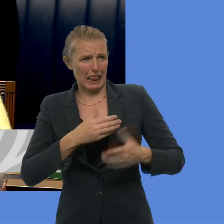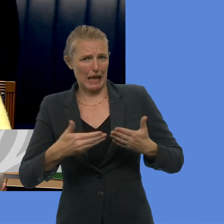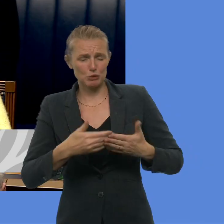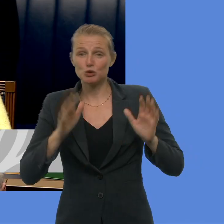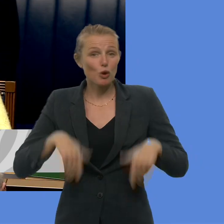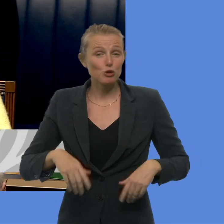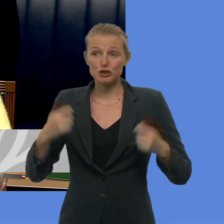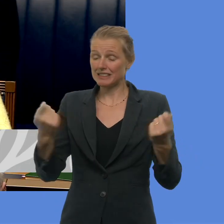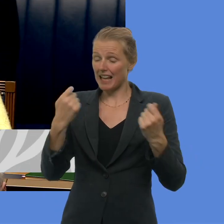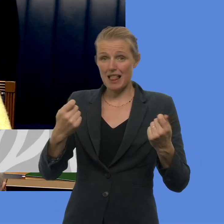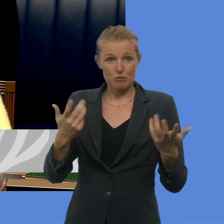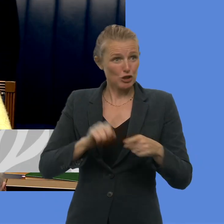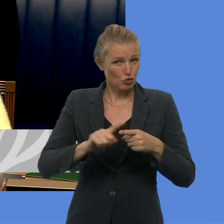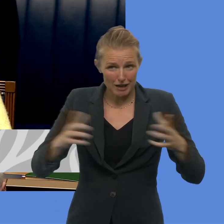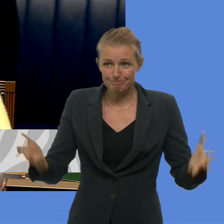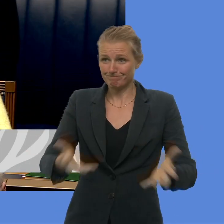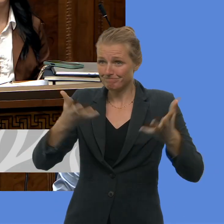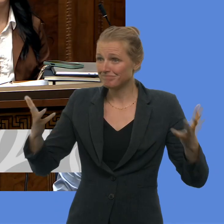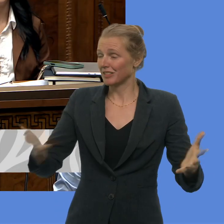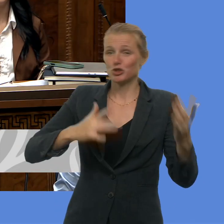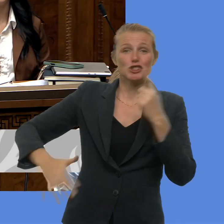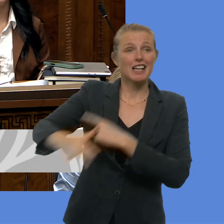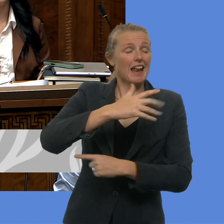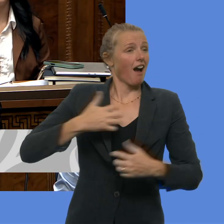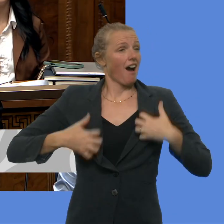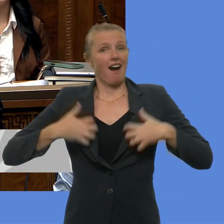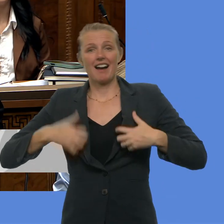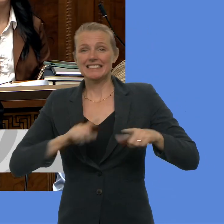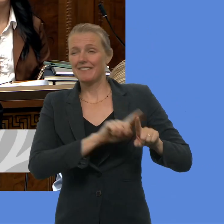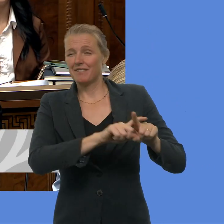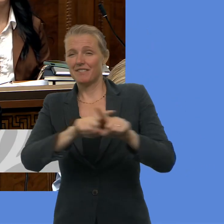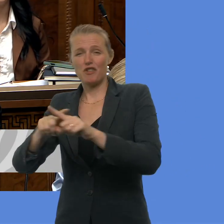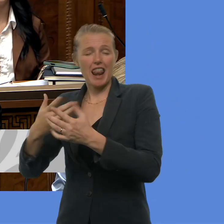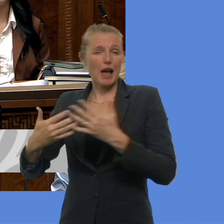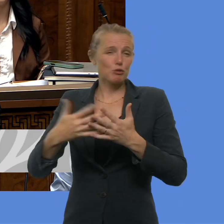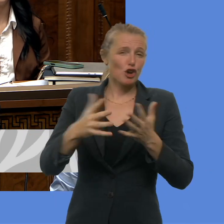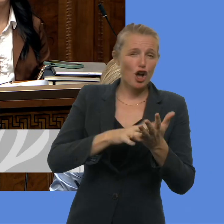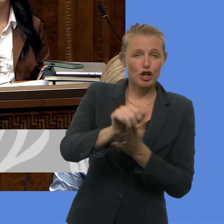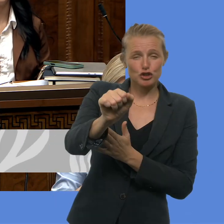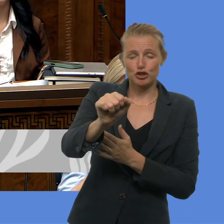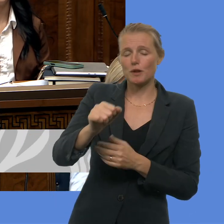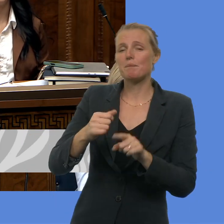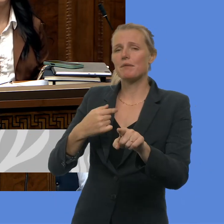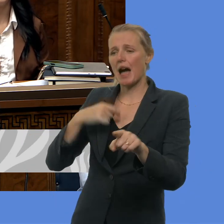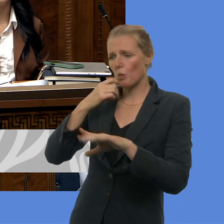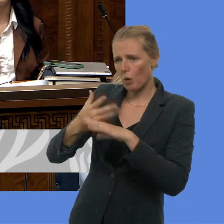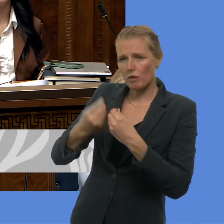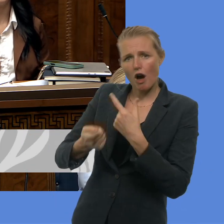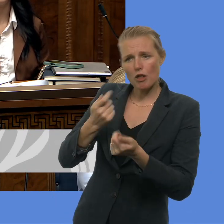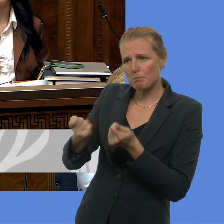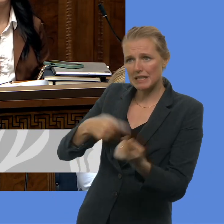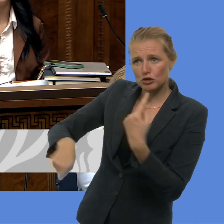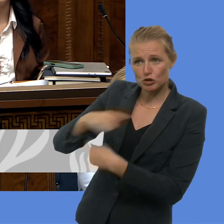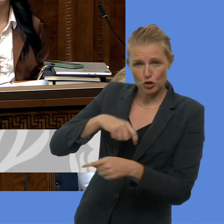that we should work day and night to try to create that type of society. I certainly will work with other ministers to try to build